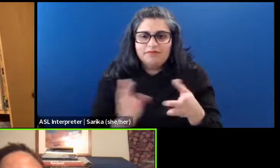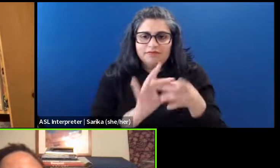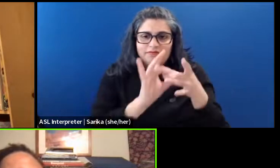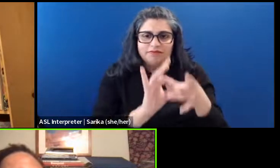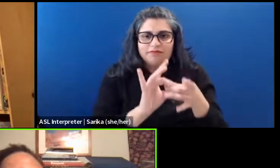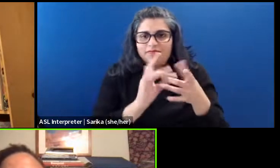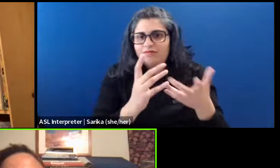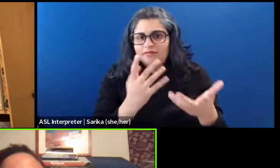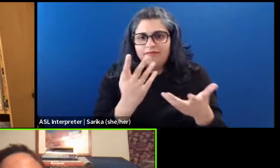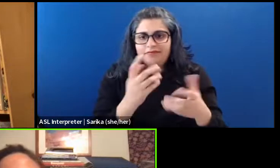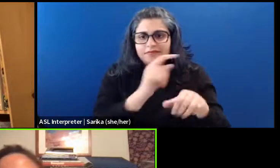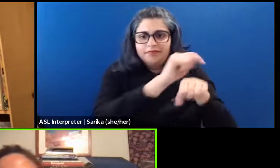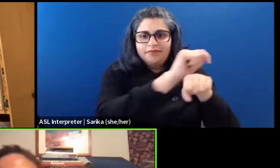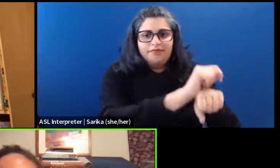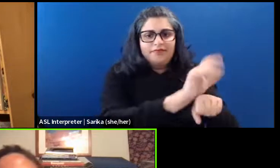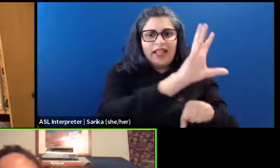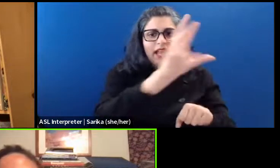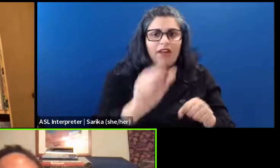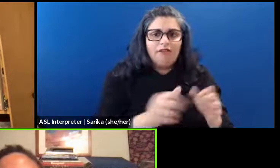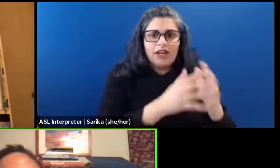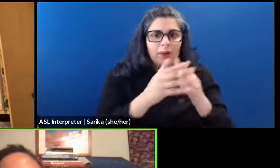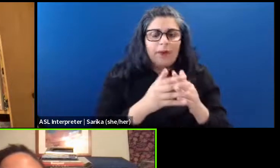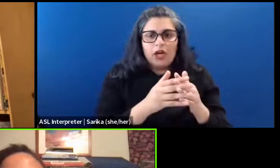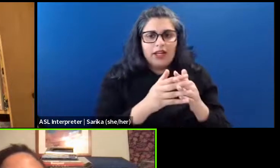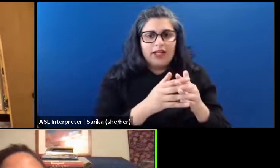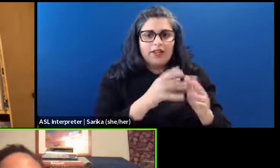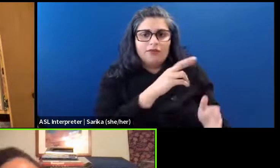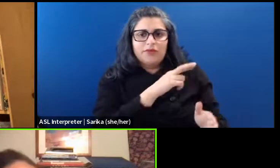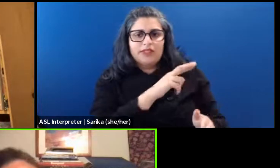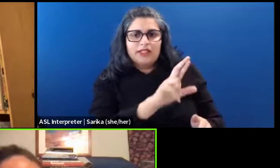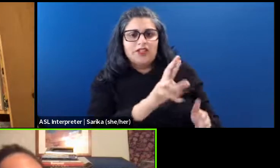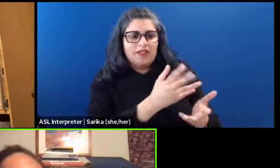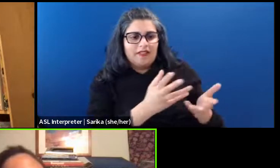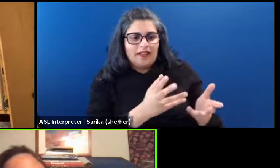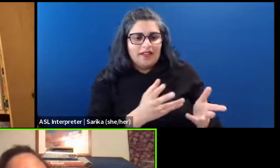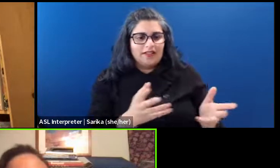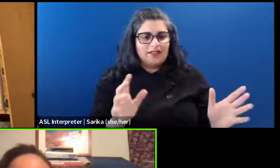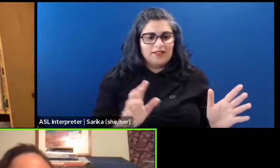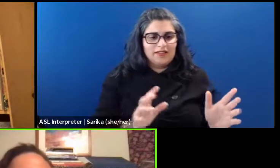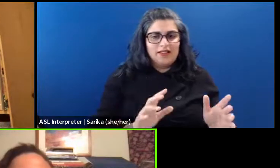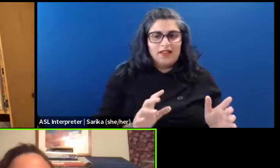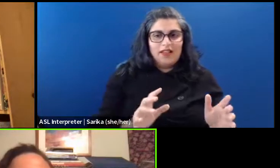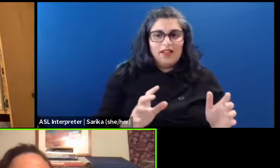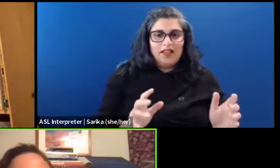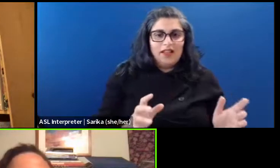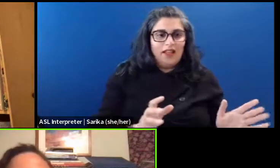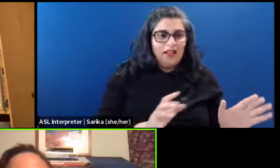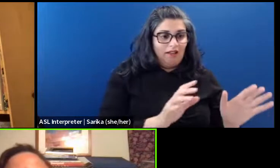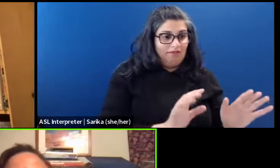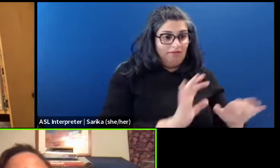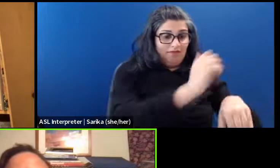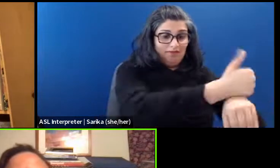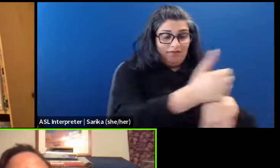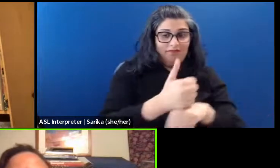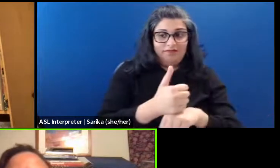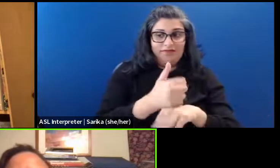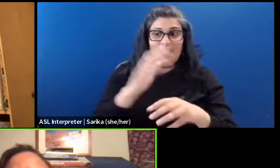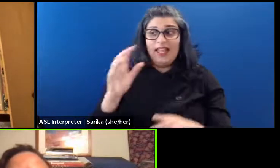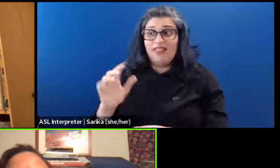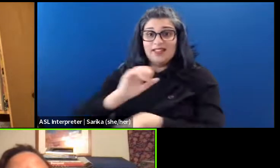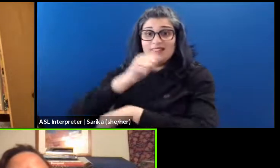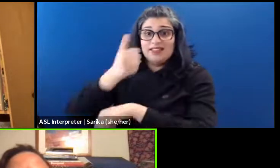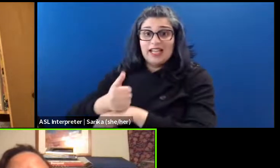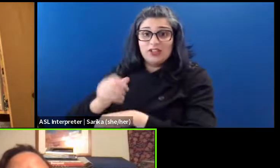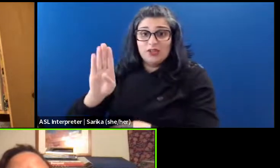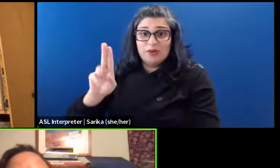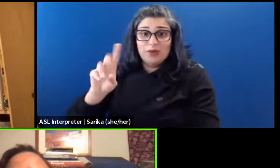traditional African-American religion, along with a statue of the Buddha. And I think that that's one of the really